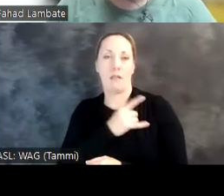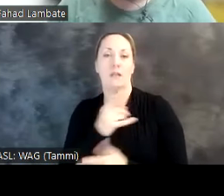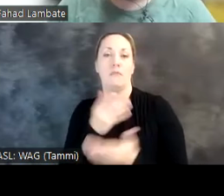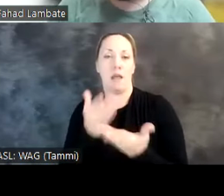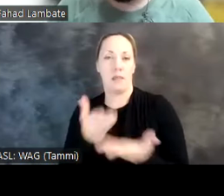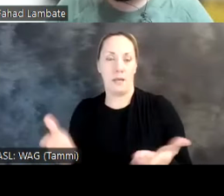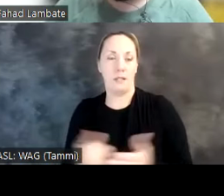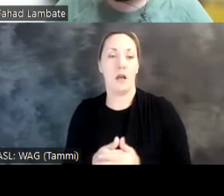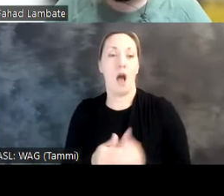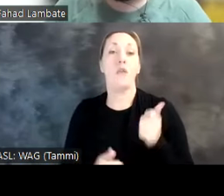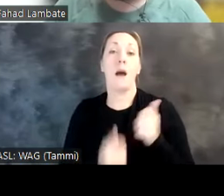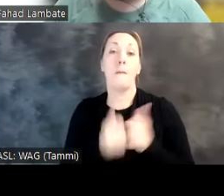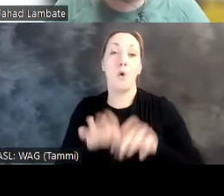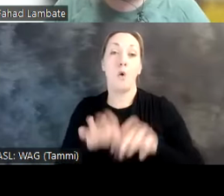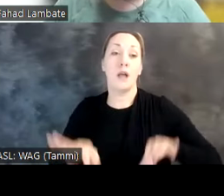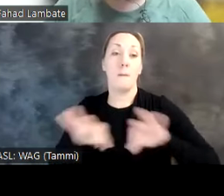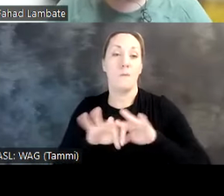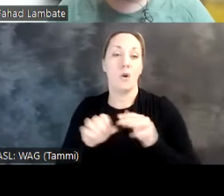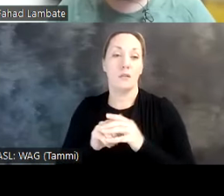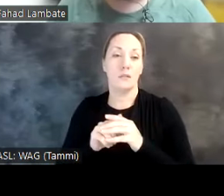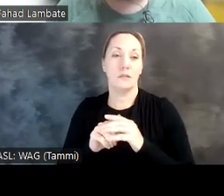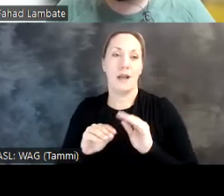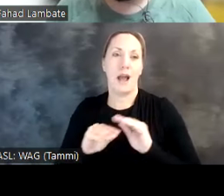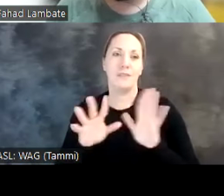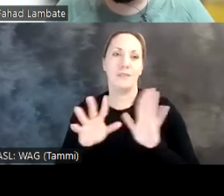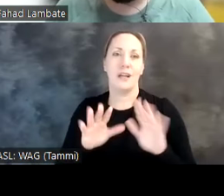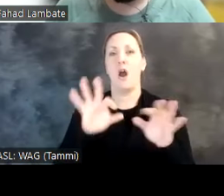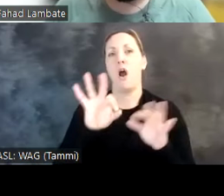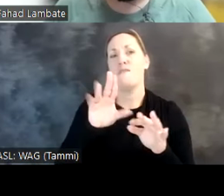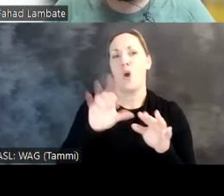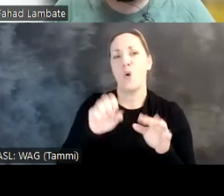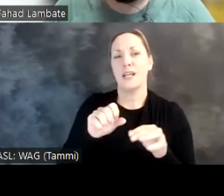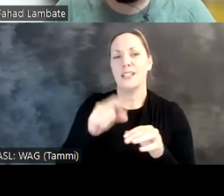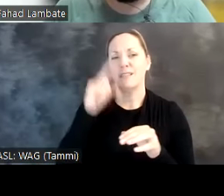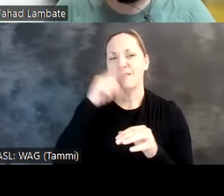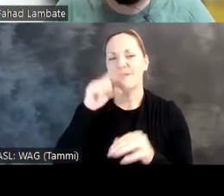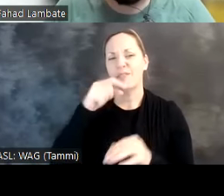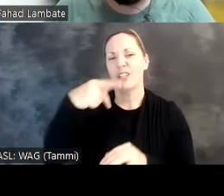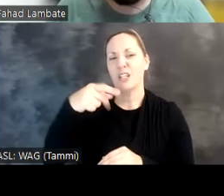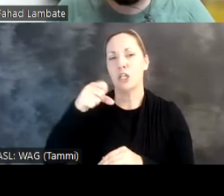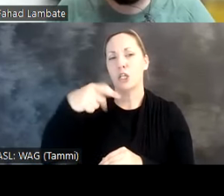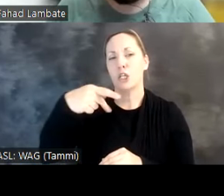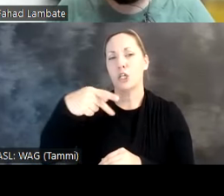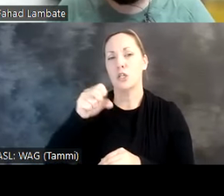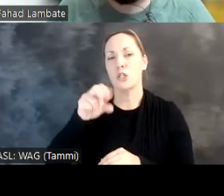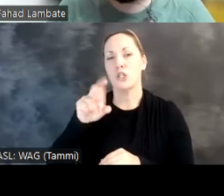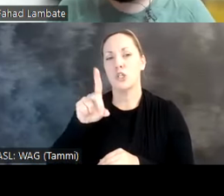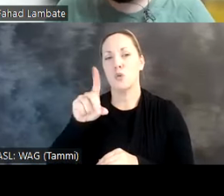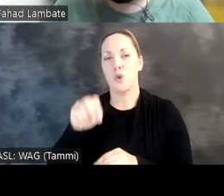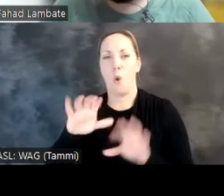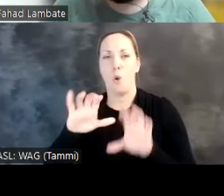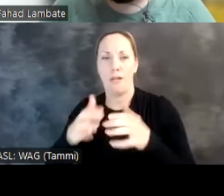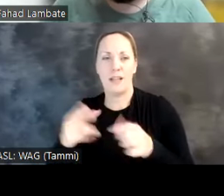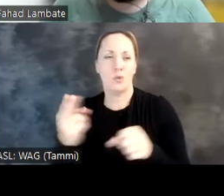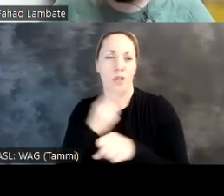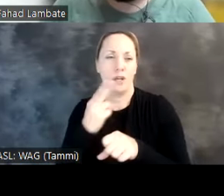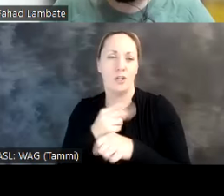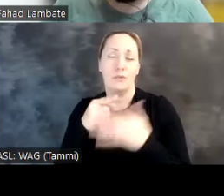The most important one is obviously the focus pseudo class that is there, in which we can use variety of